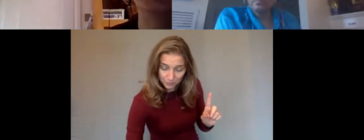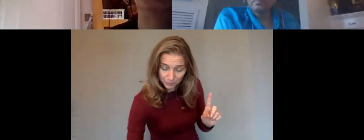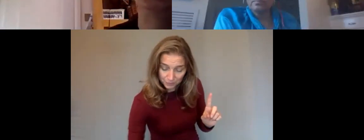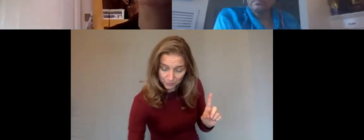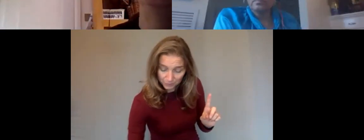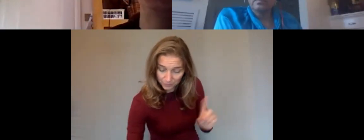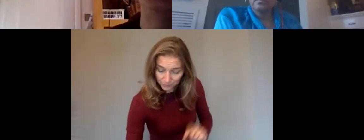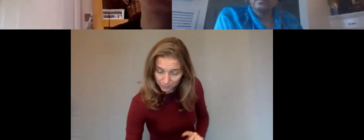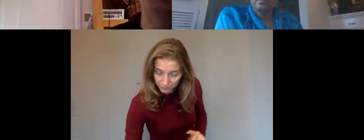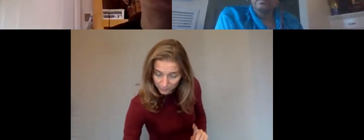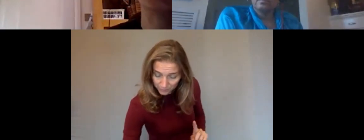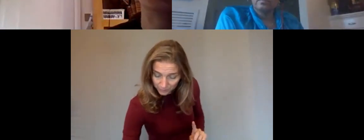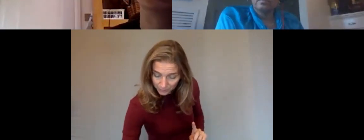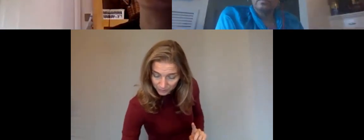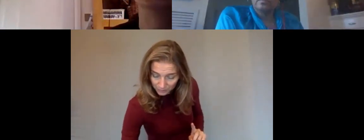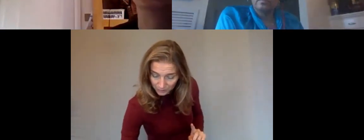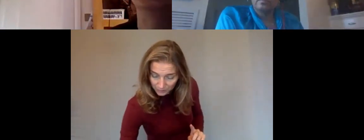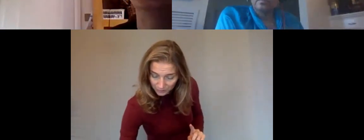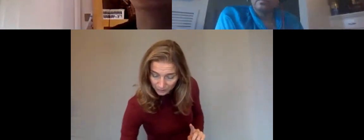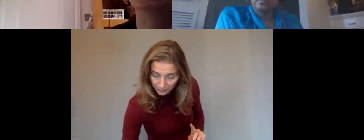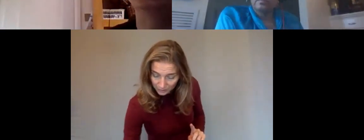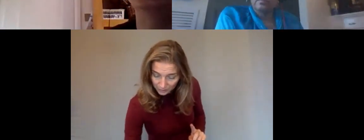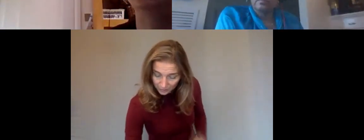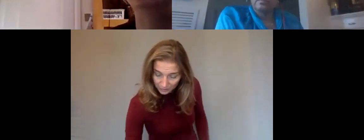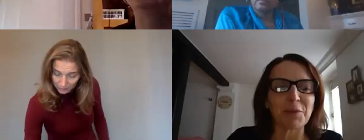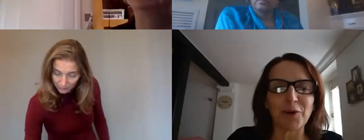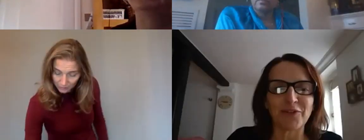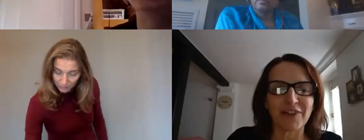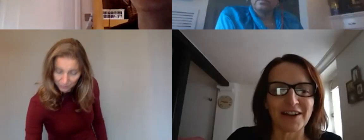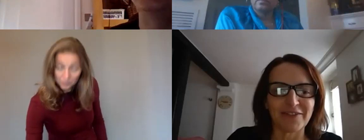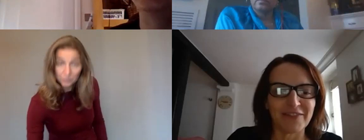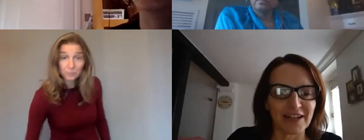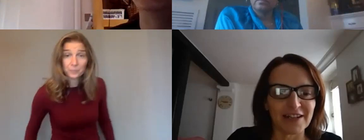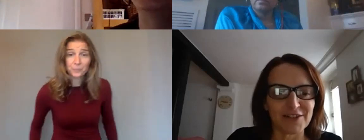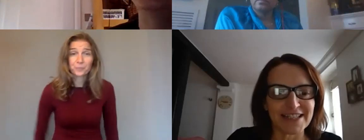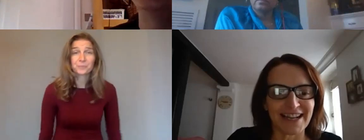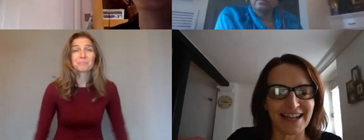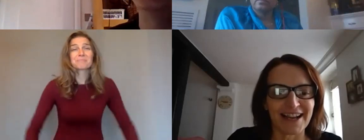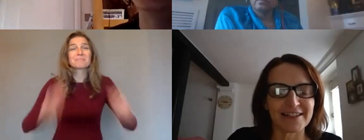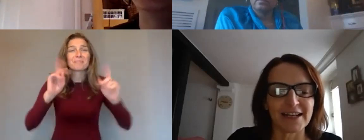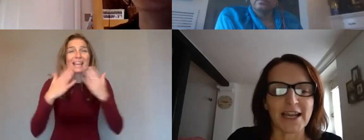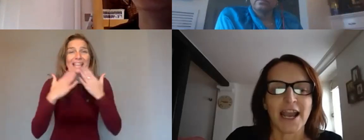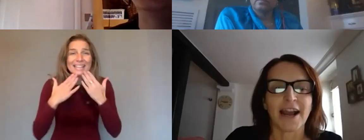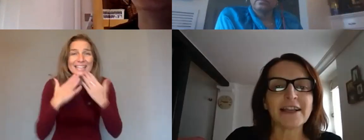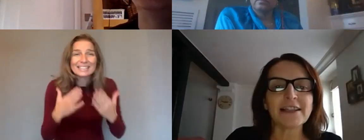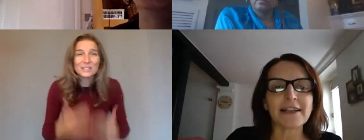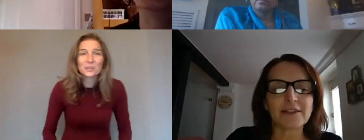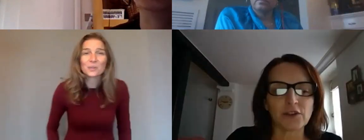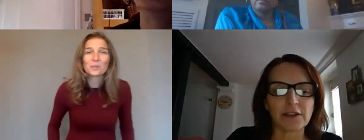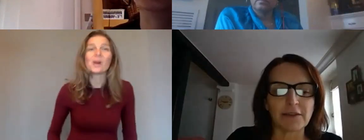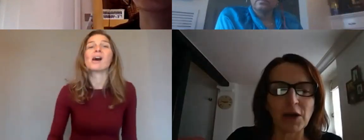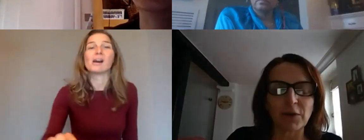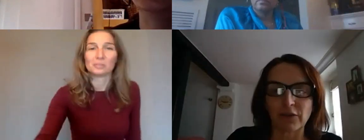Tiziana, shall we do questions? Yes, thank you very much. Thank you both. Very, very interesting, actually. I think